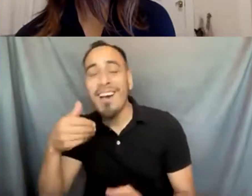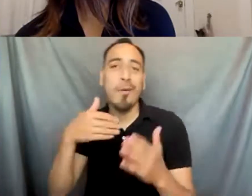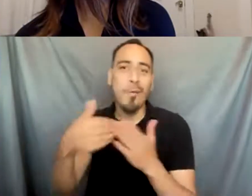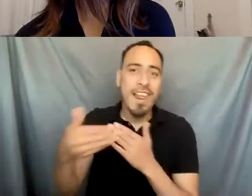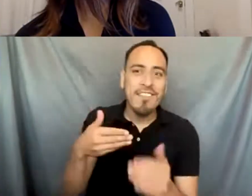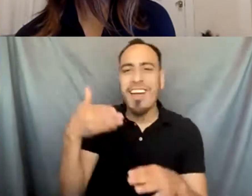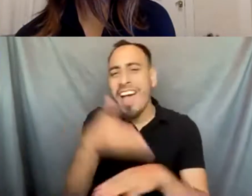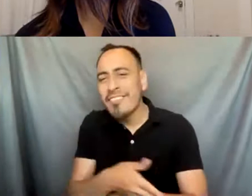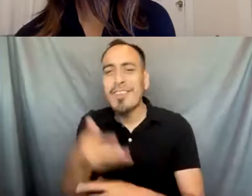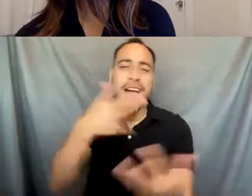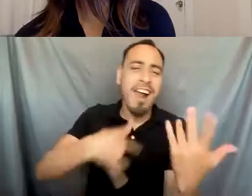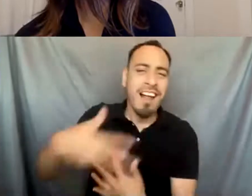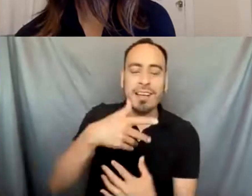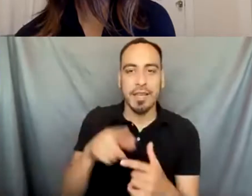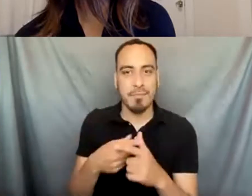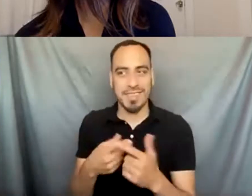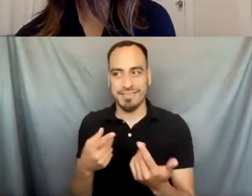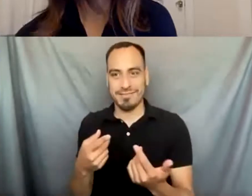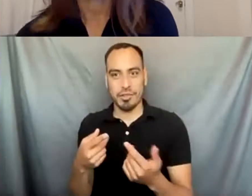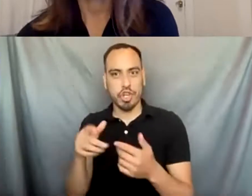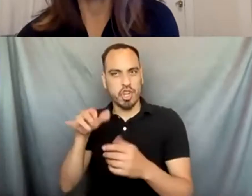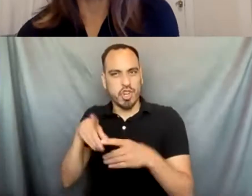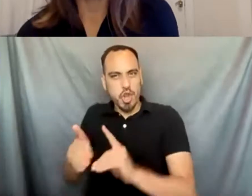organized function, and Rachel's cat's climbing the wall.